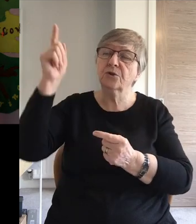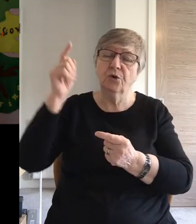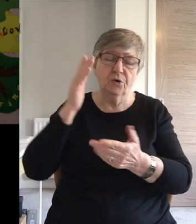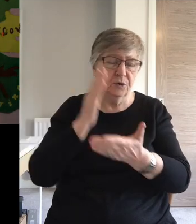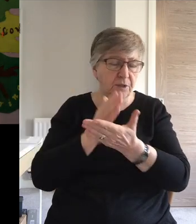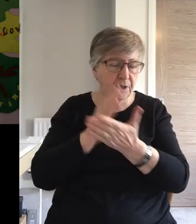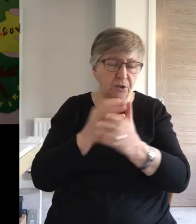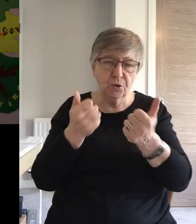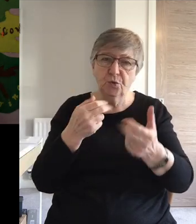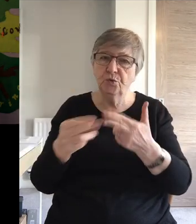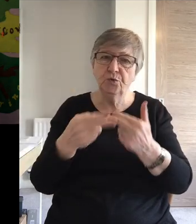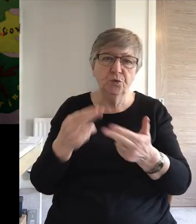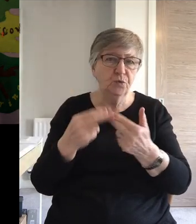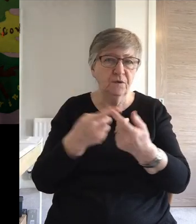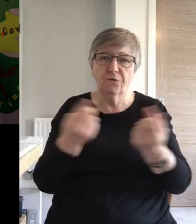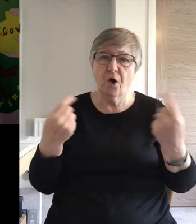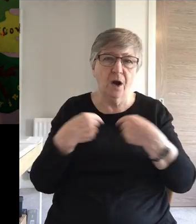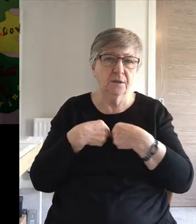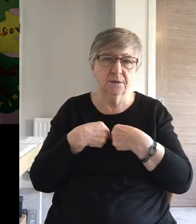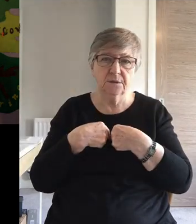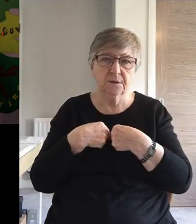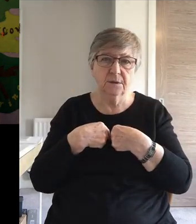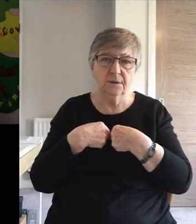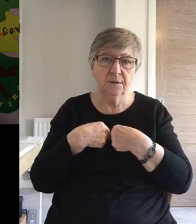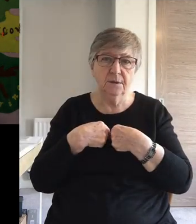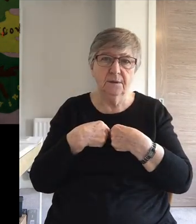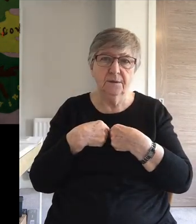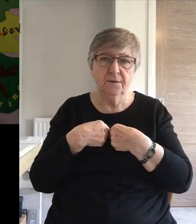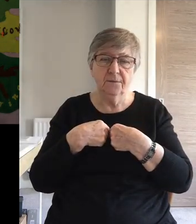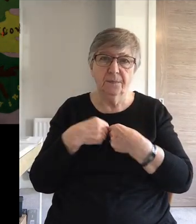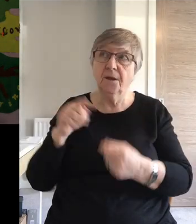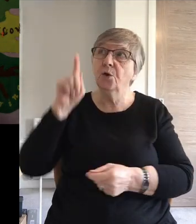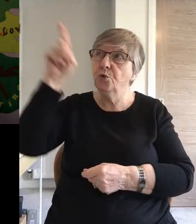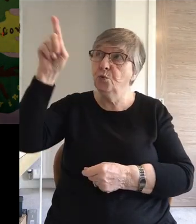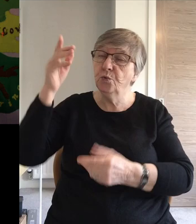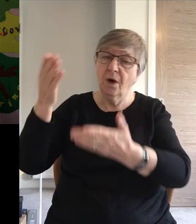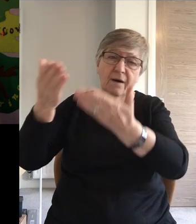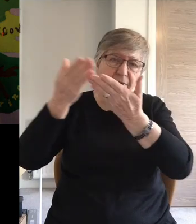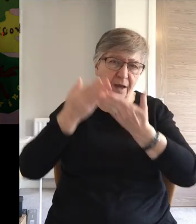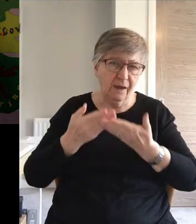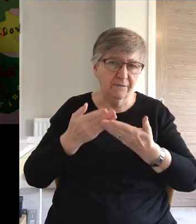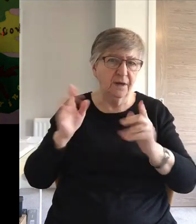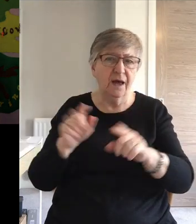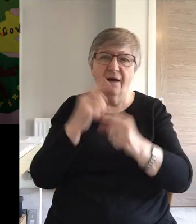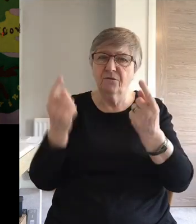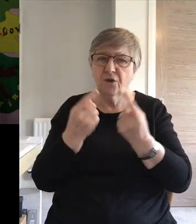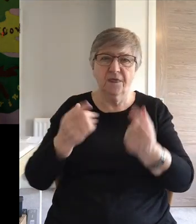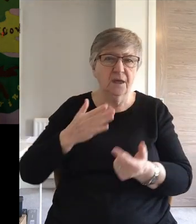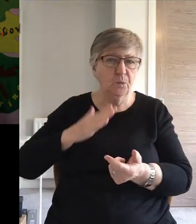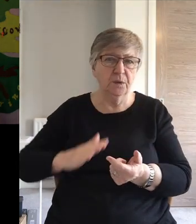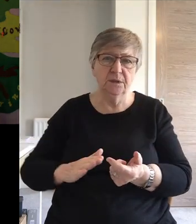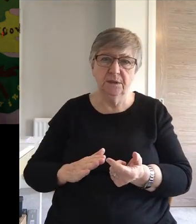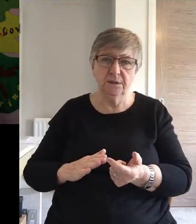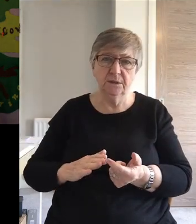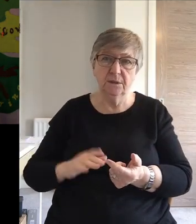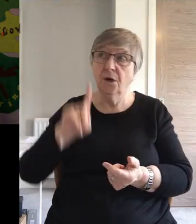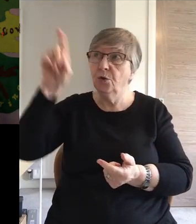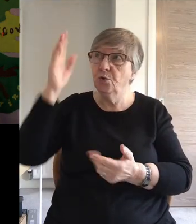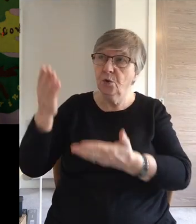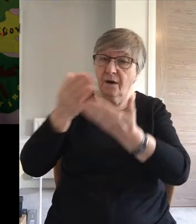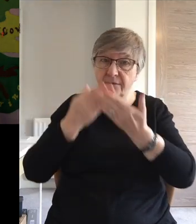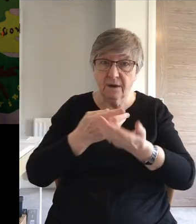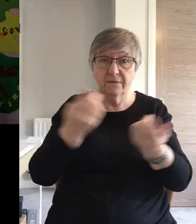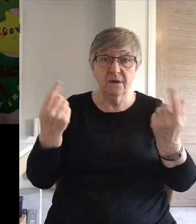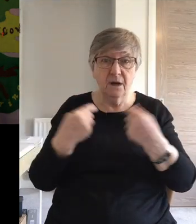Precious God, it is indeed good news to us, good news for us, that you have provided. And that what